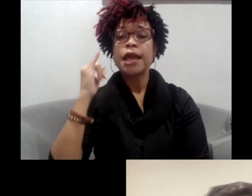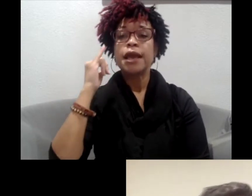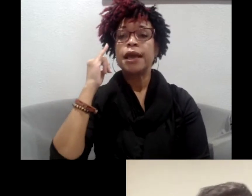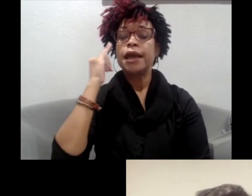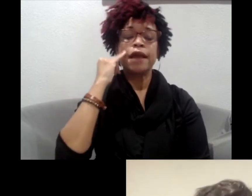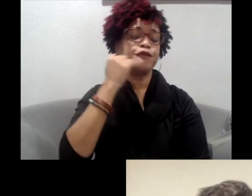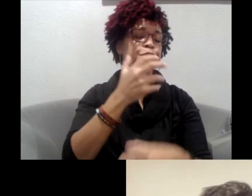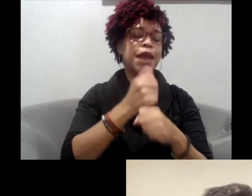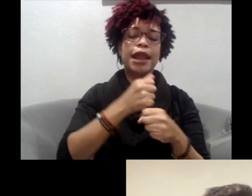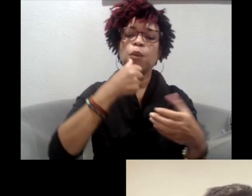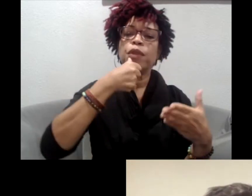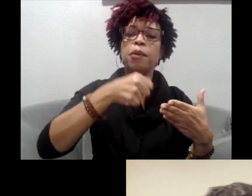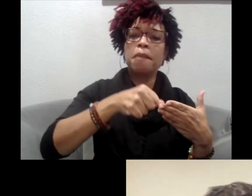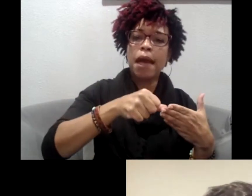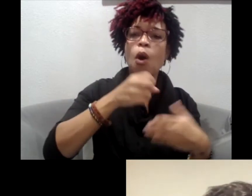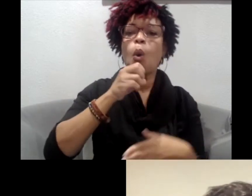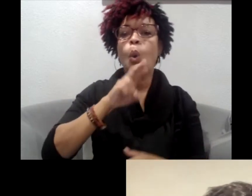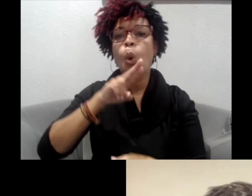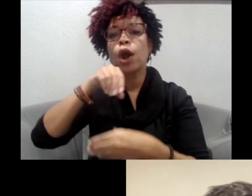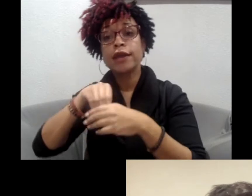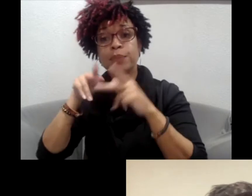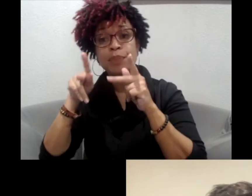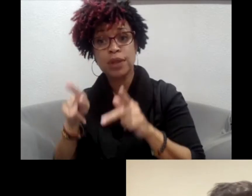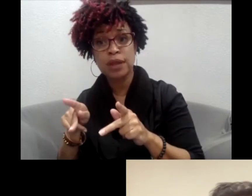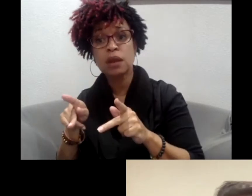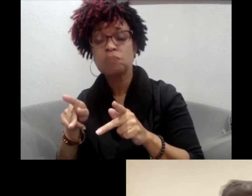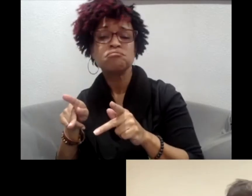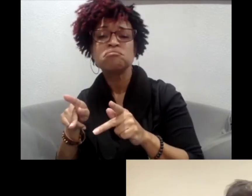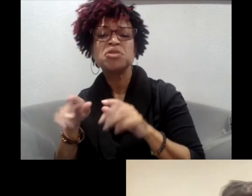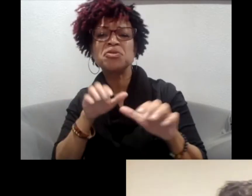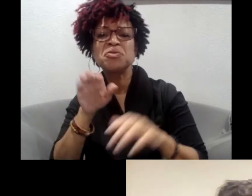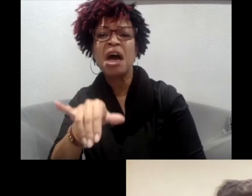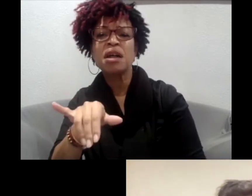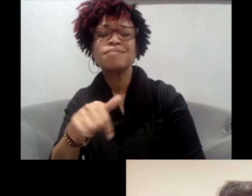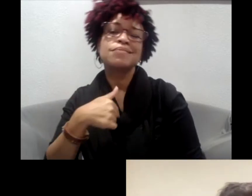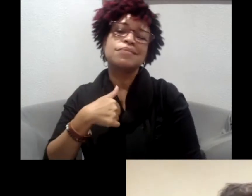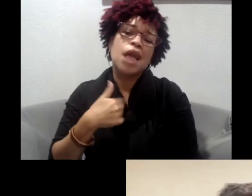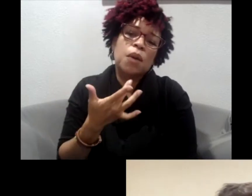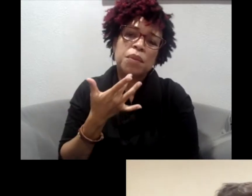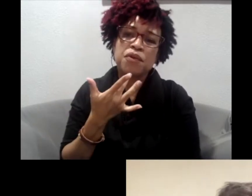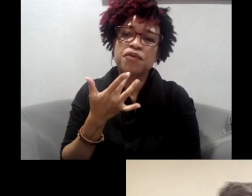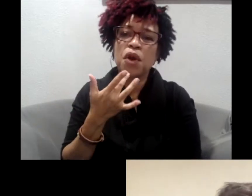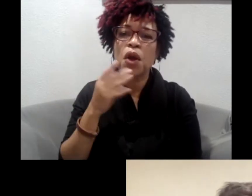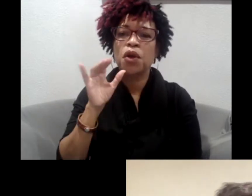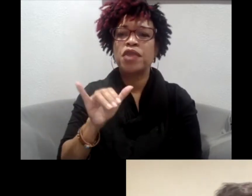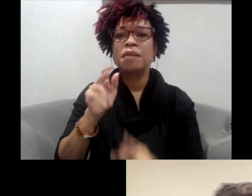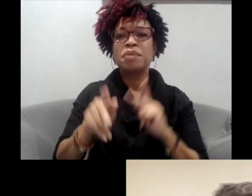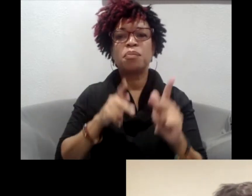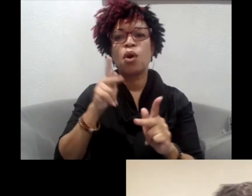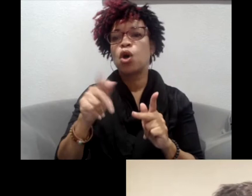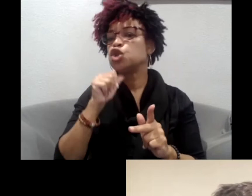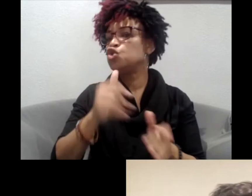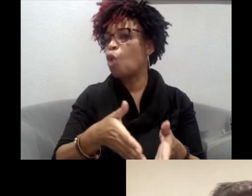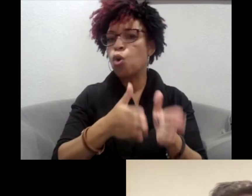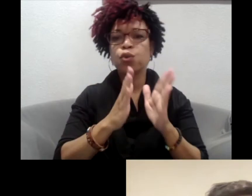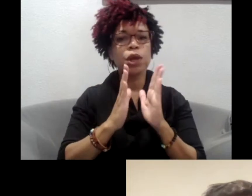in the mail or a ballot in person, you can do that. I would prefer that folks not request a